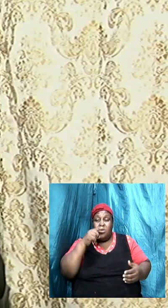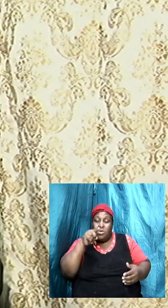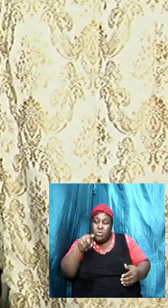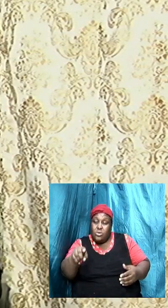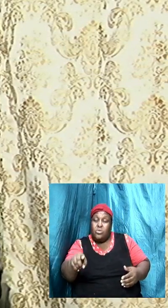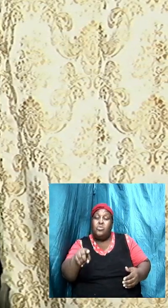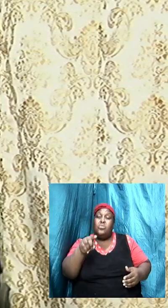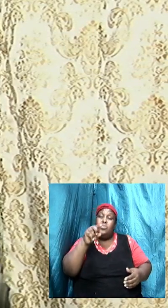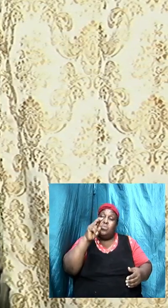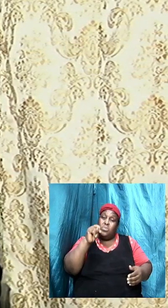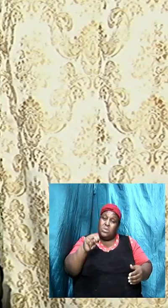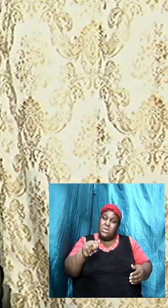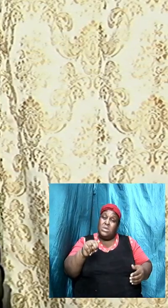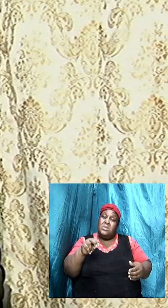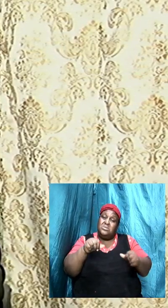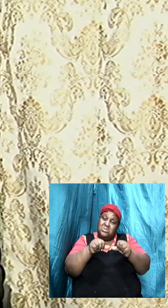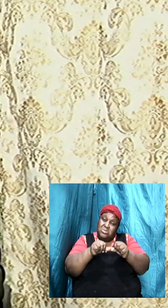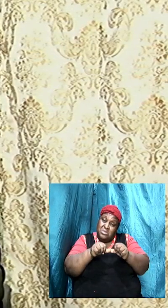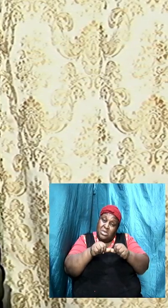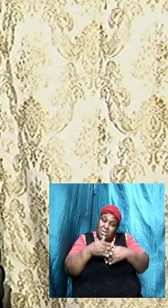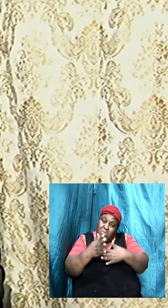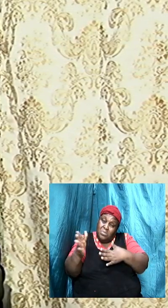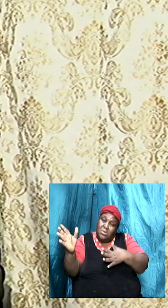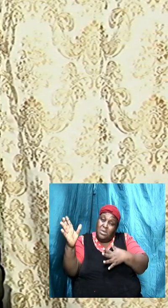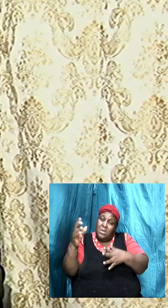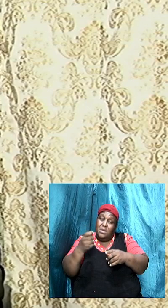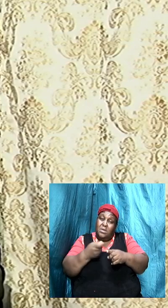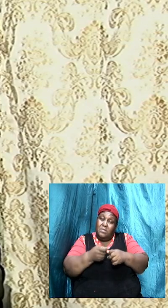steer away from these.